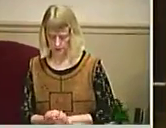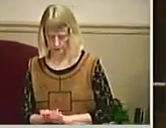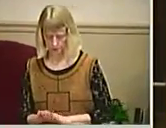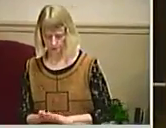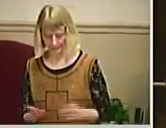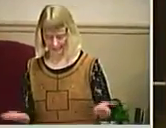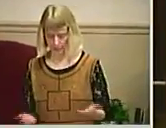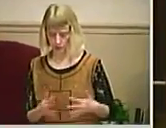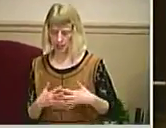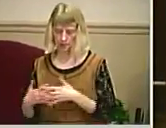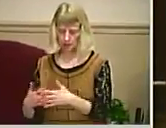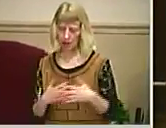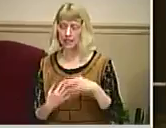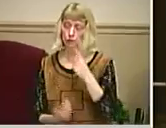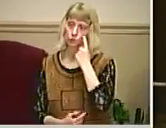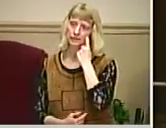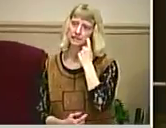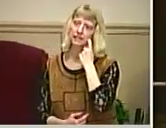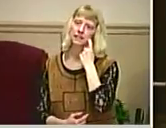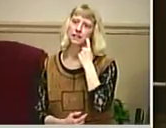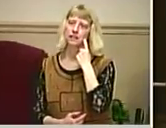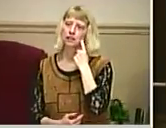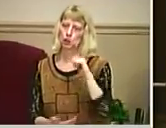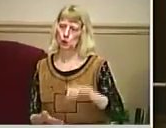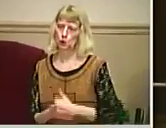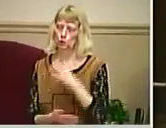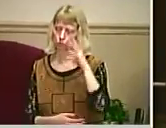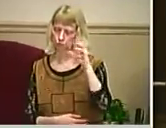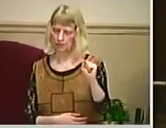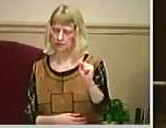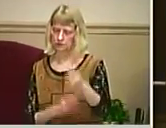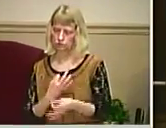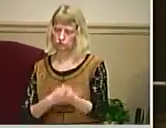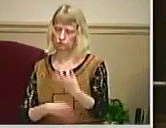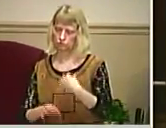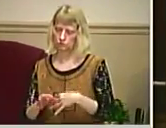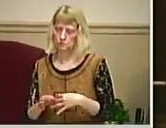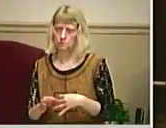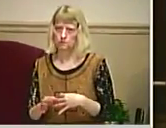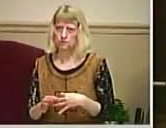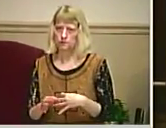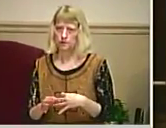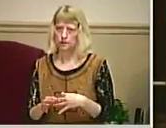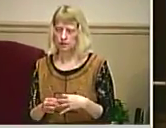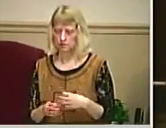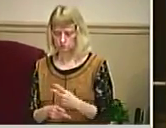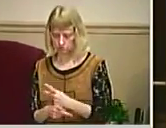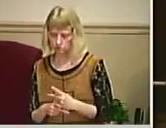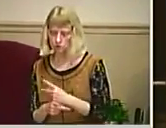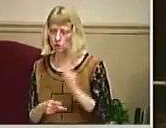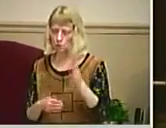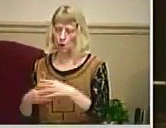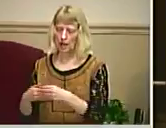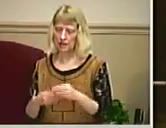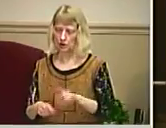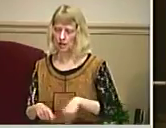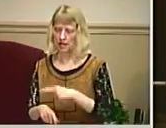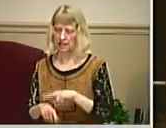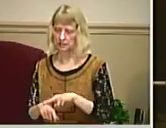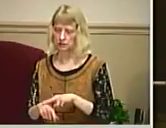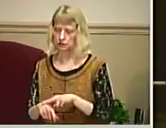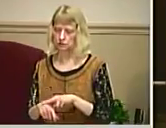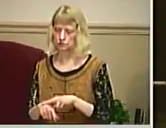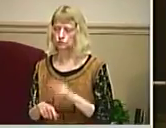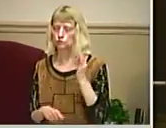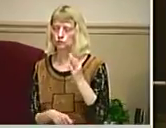Well, here in America, we've recently had a brand new president inaugurated with an administration that will lead our nation for at least the